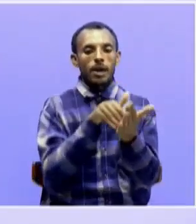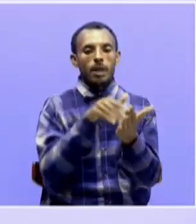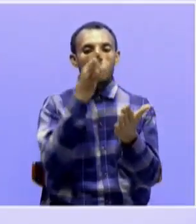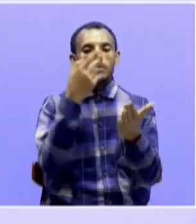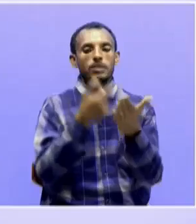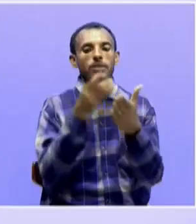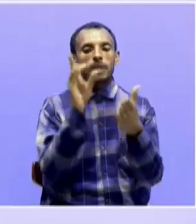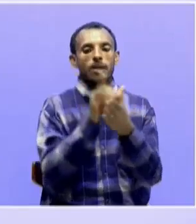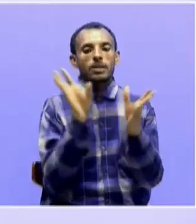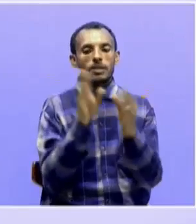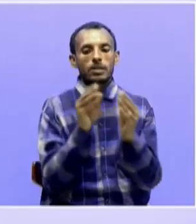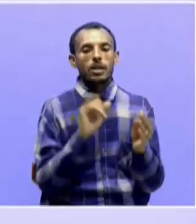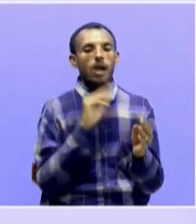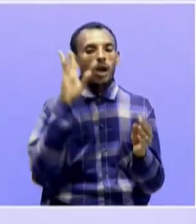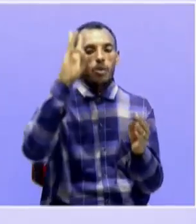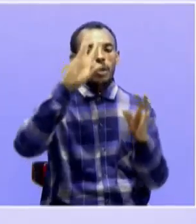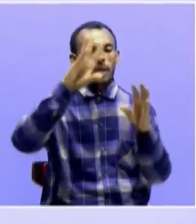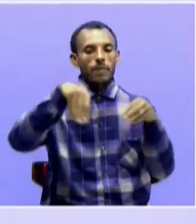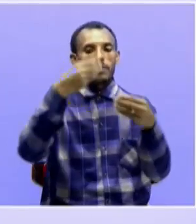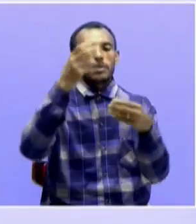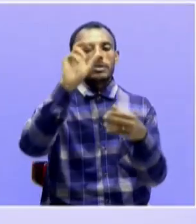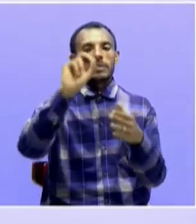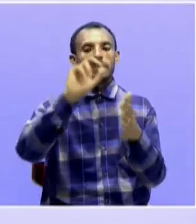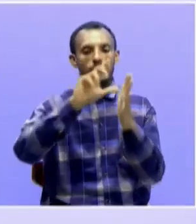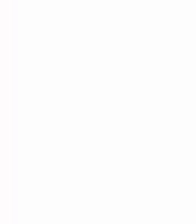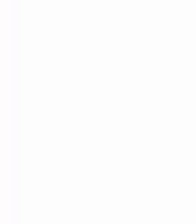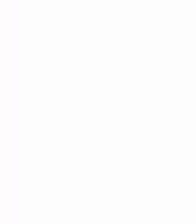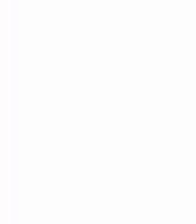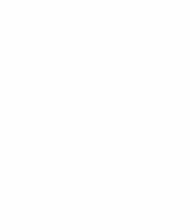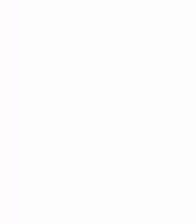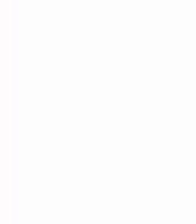set. I'll give you 30 seconds for this.